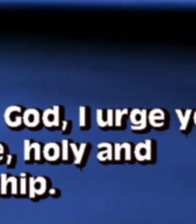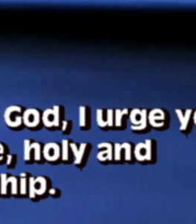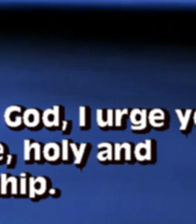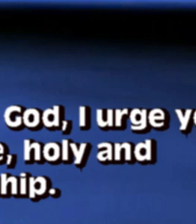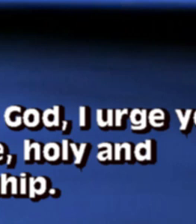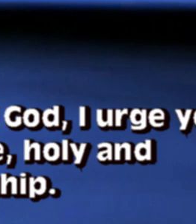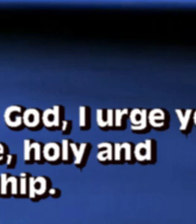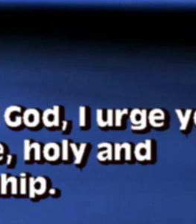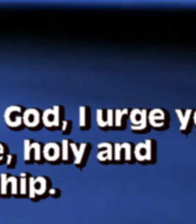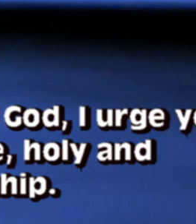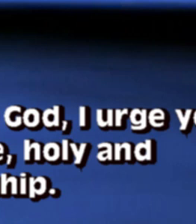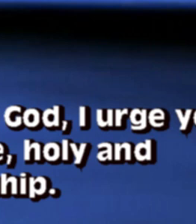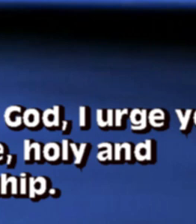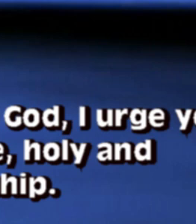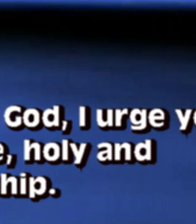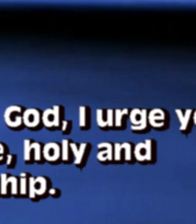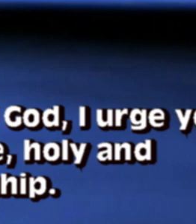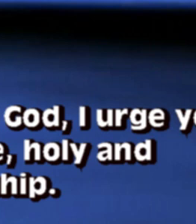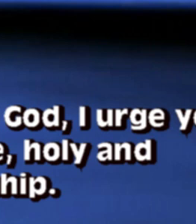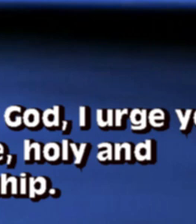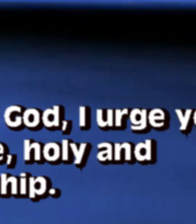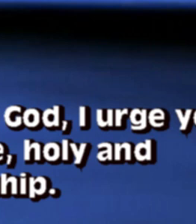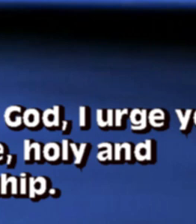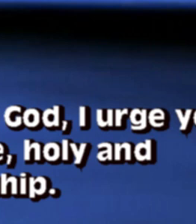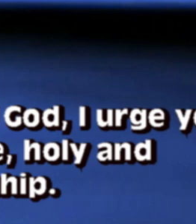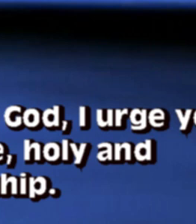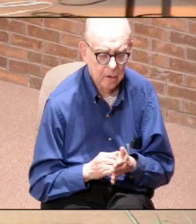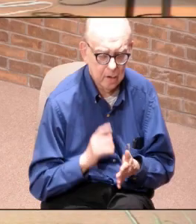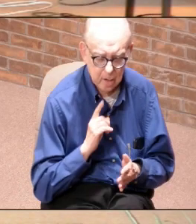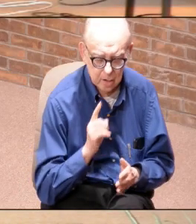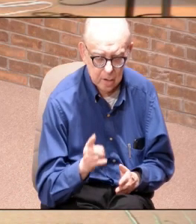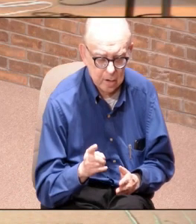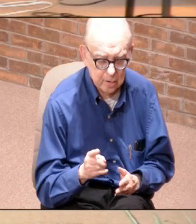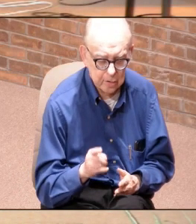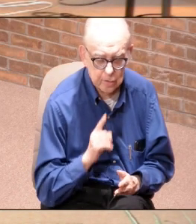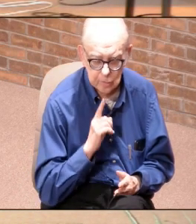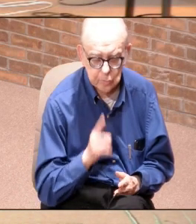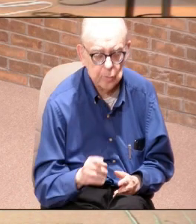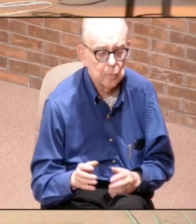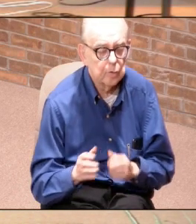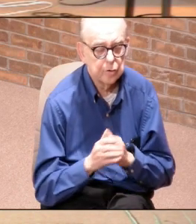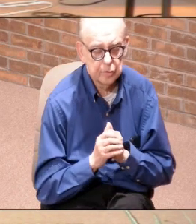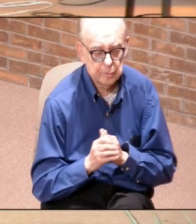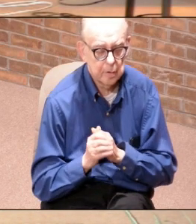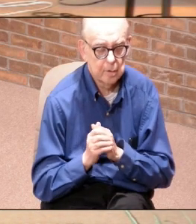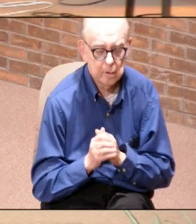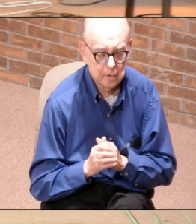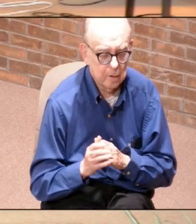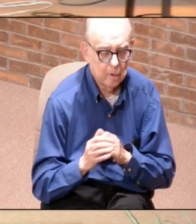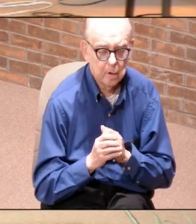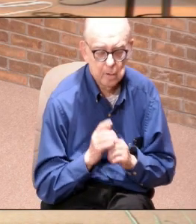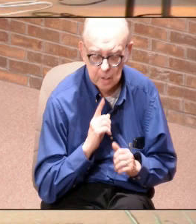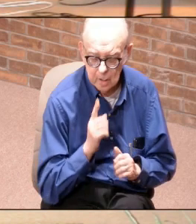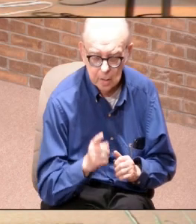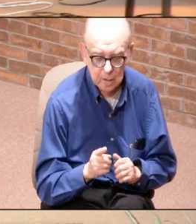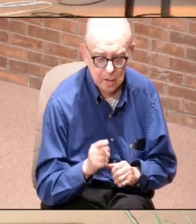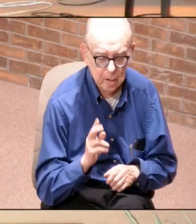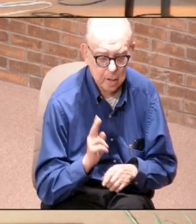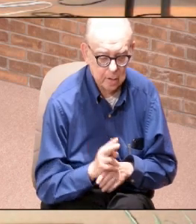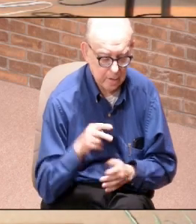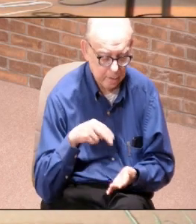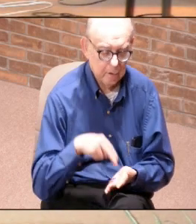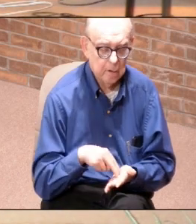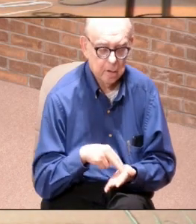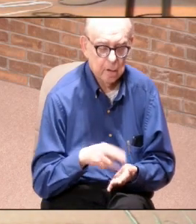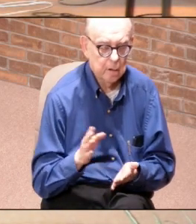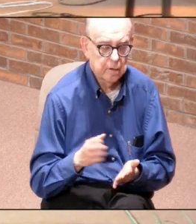God, or acceptable. This is your true worship. Worship is not you standing